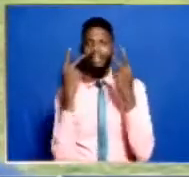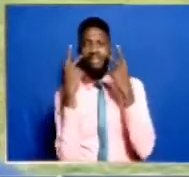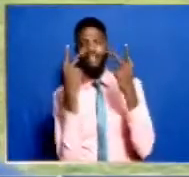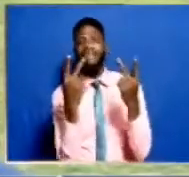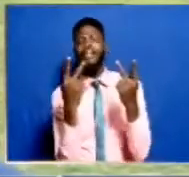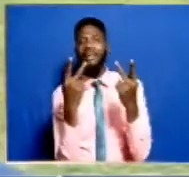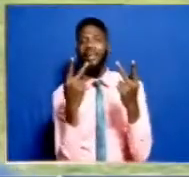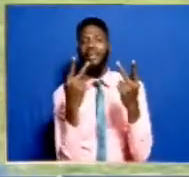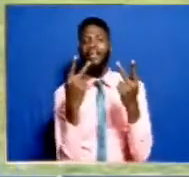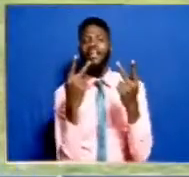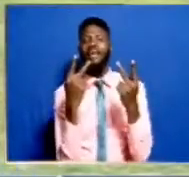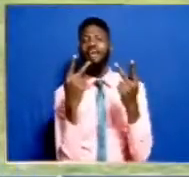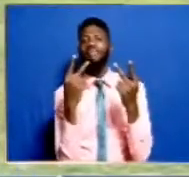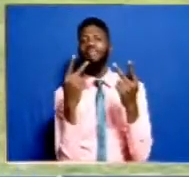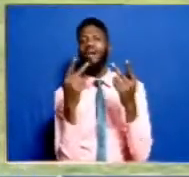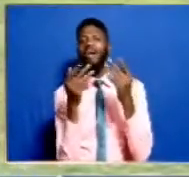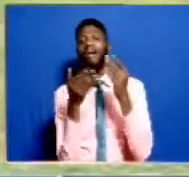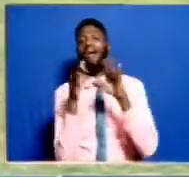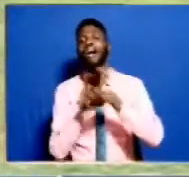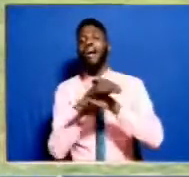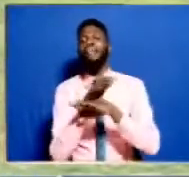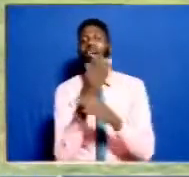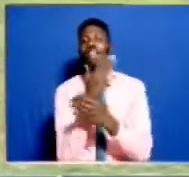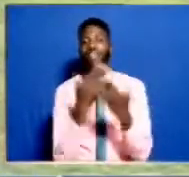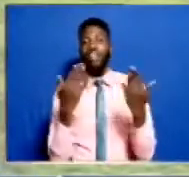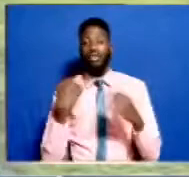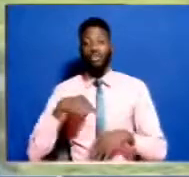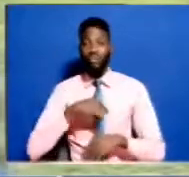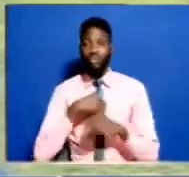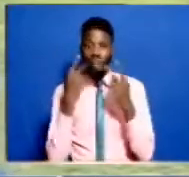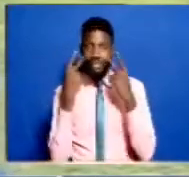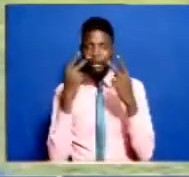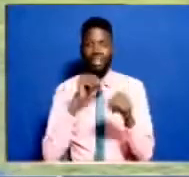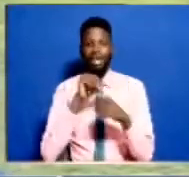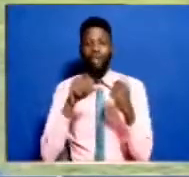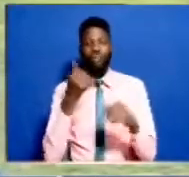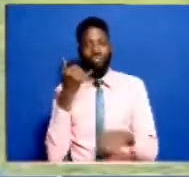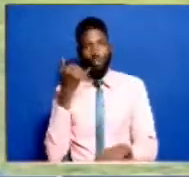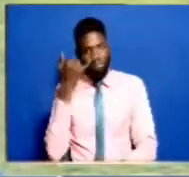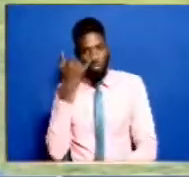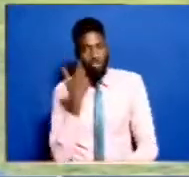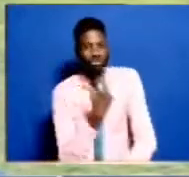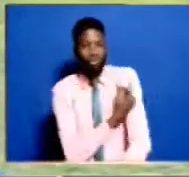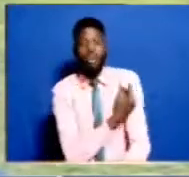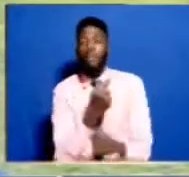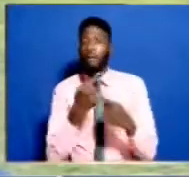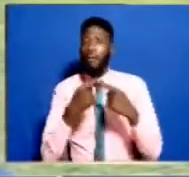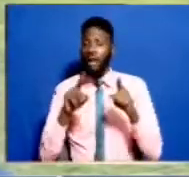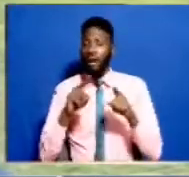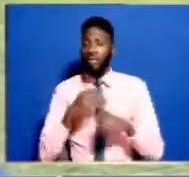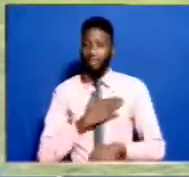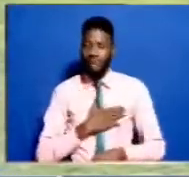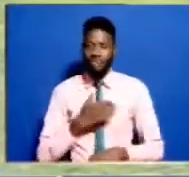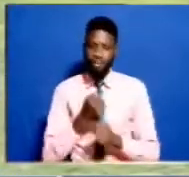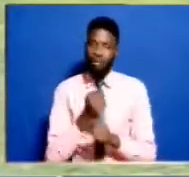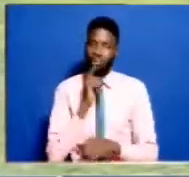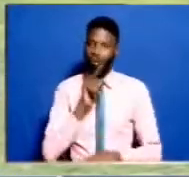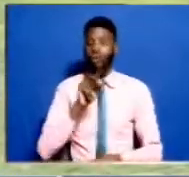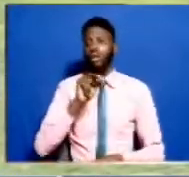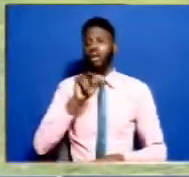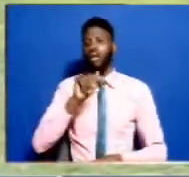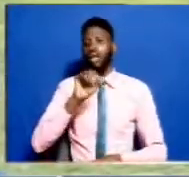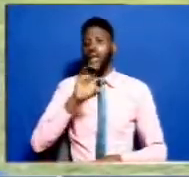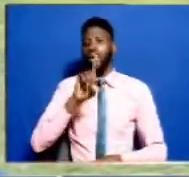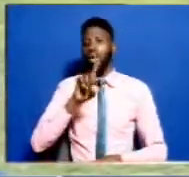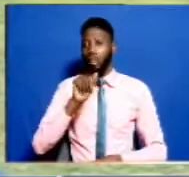many sins that we are doing as a nation in respect to narcotics. But please make sure that NACADA functions.